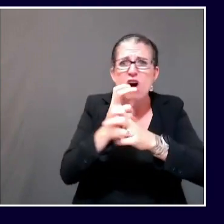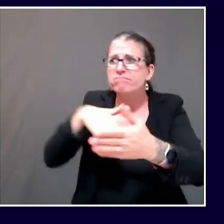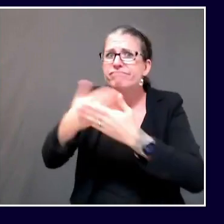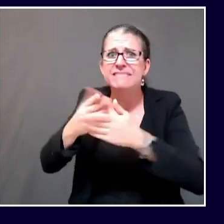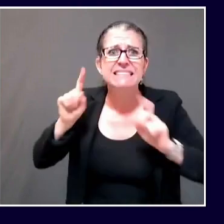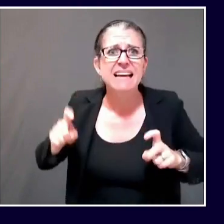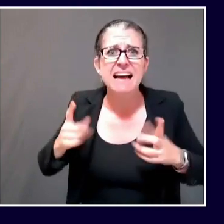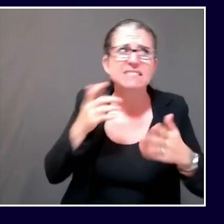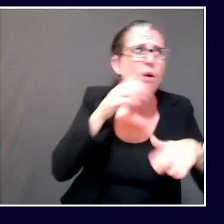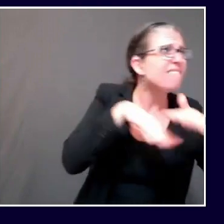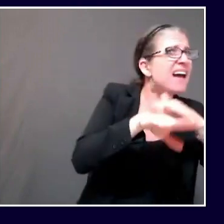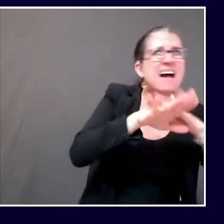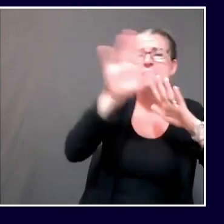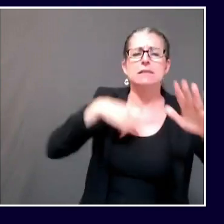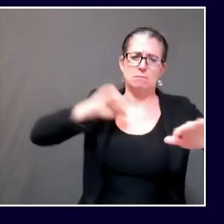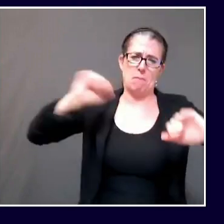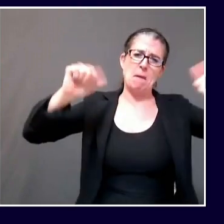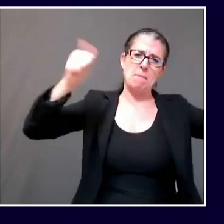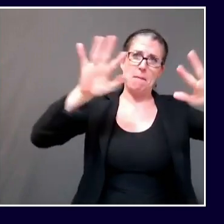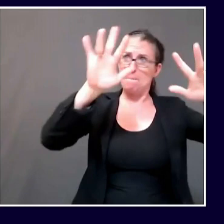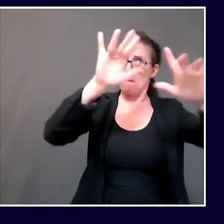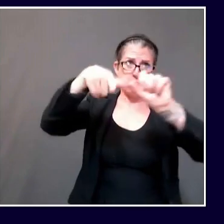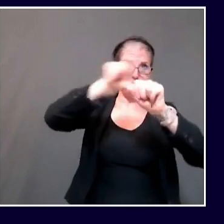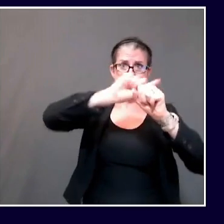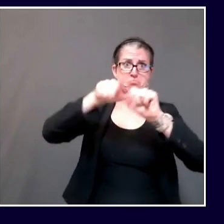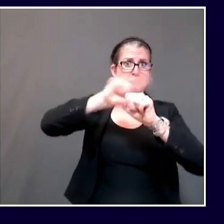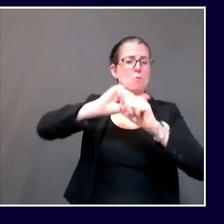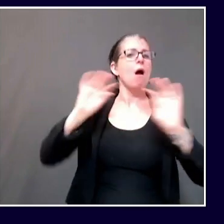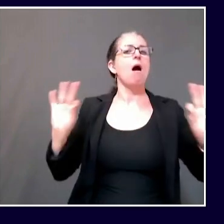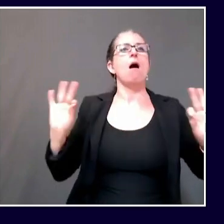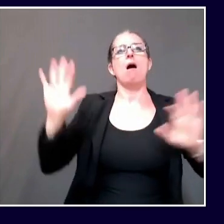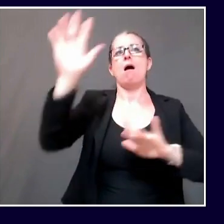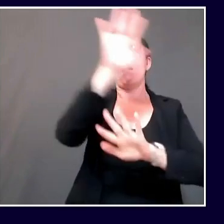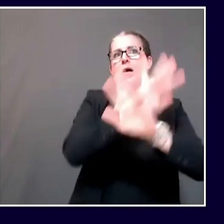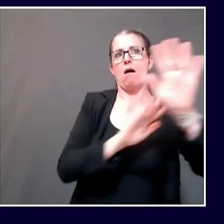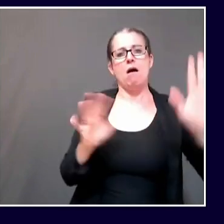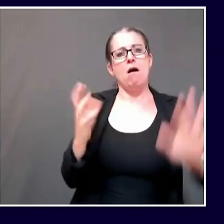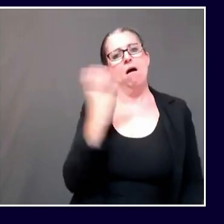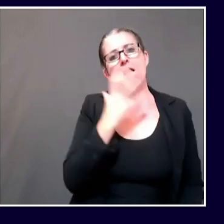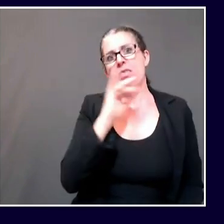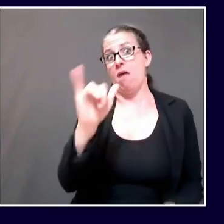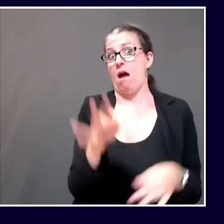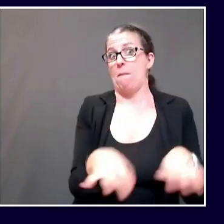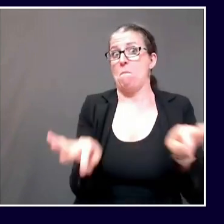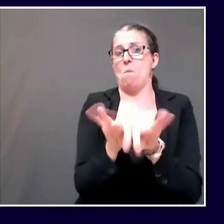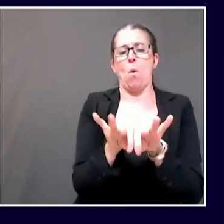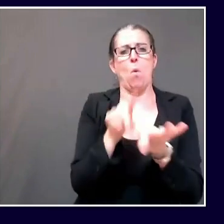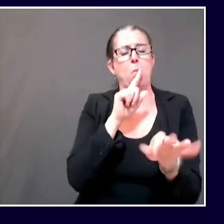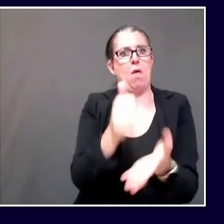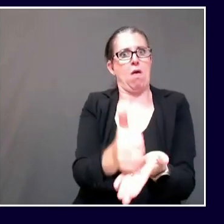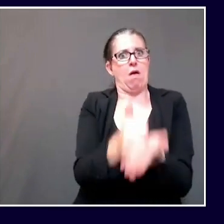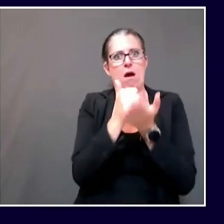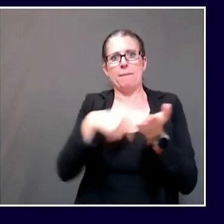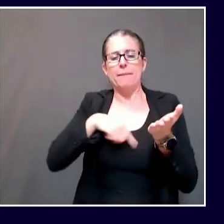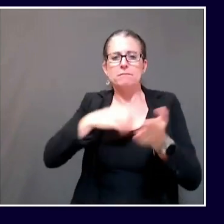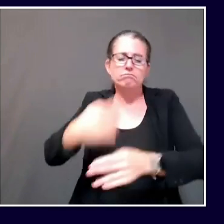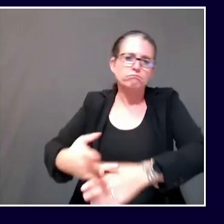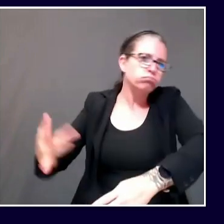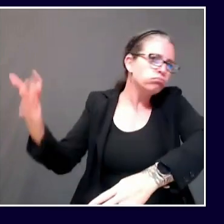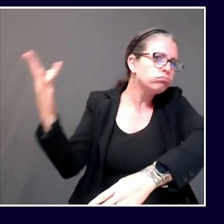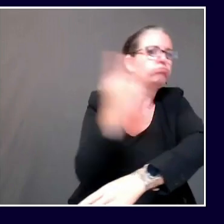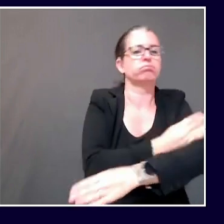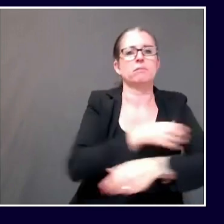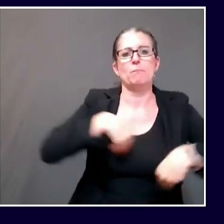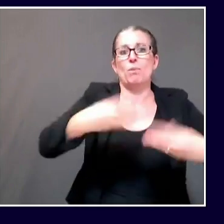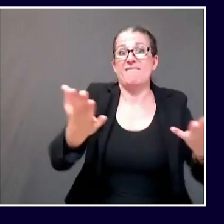keeping infection rates low as we enter the fall. We thank the IDEXX team for their strong partnership, valued